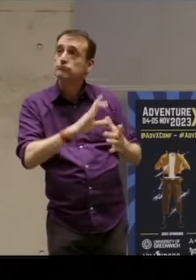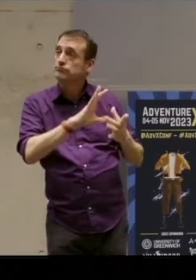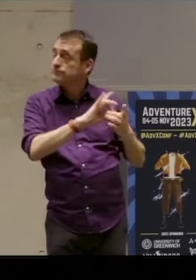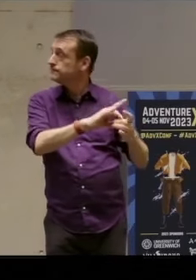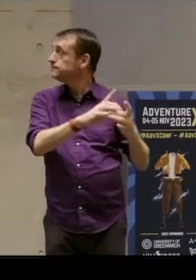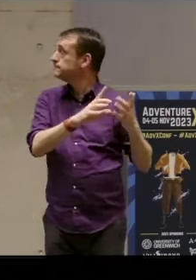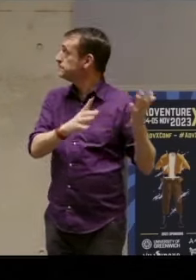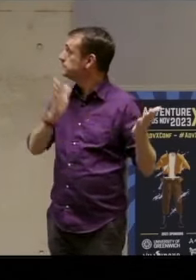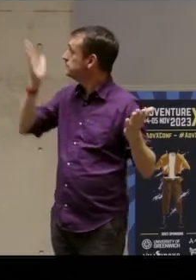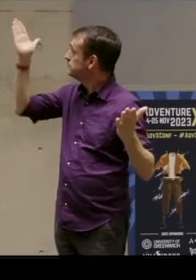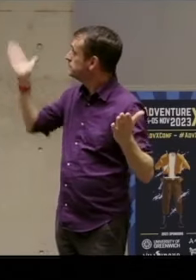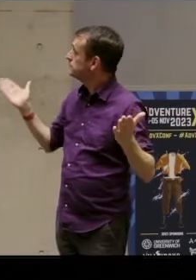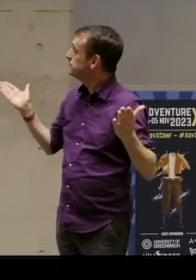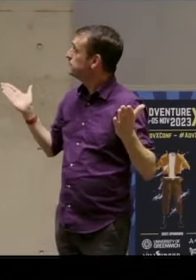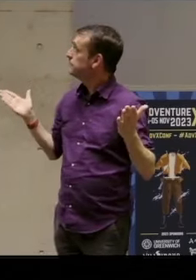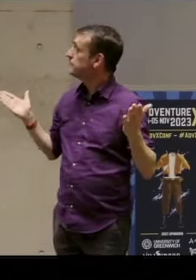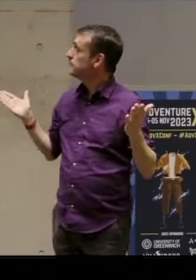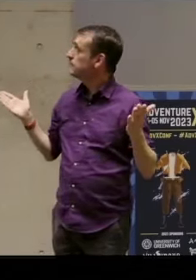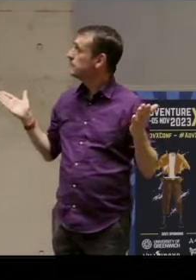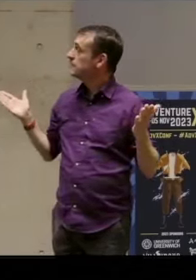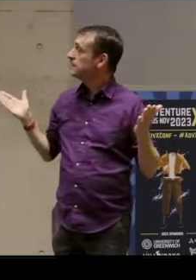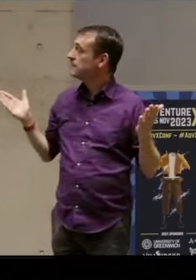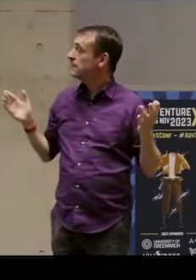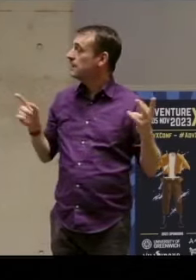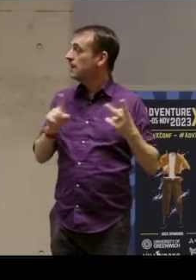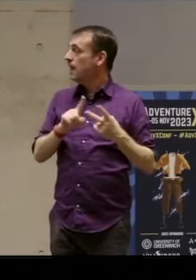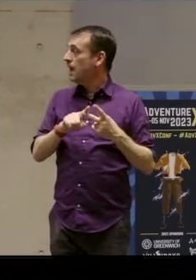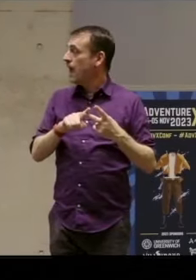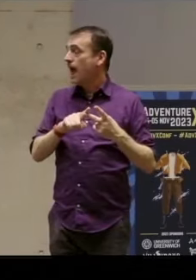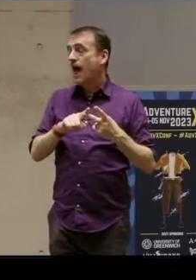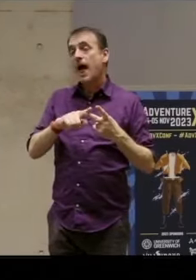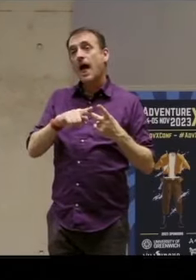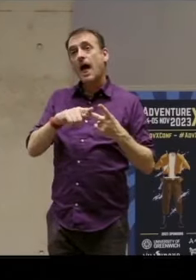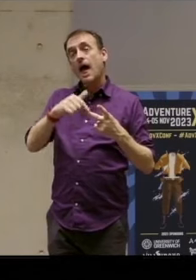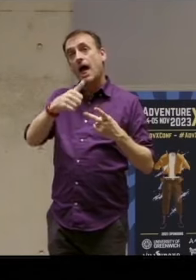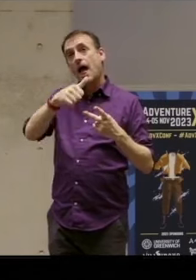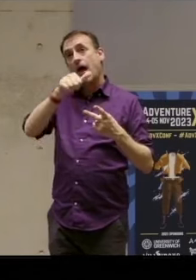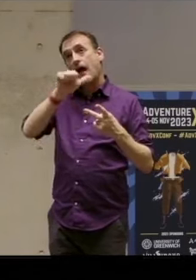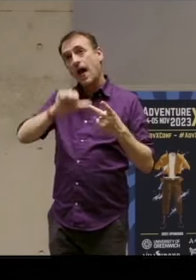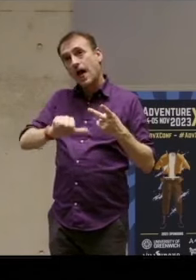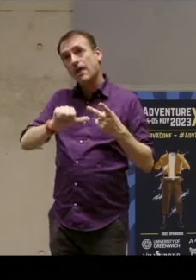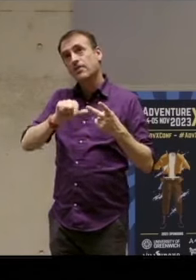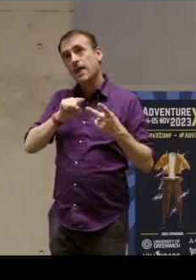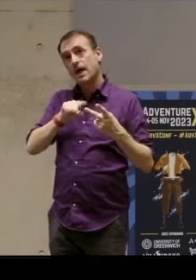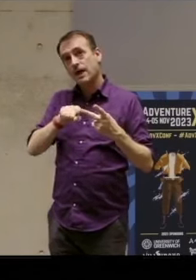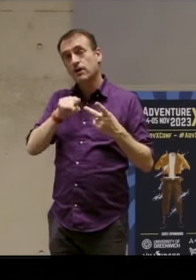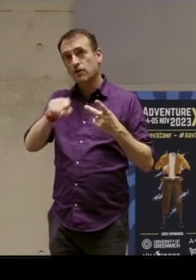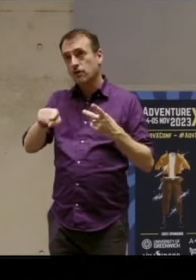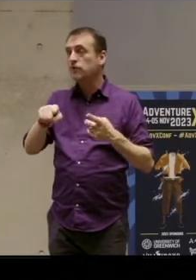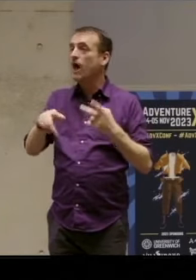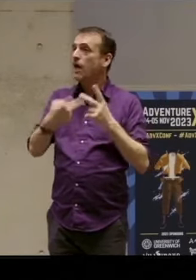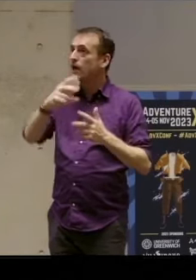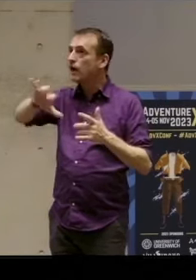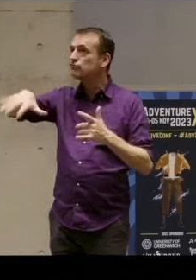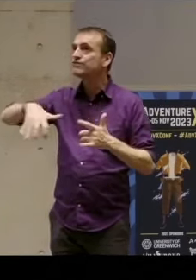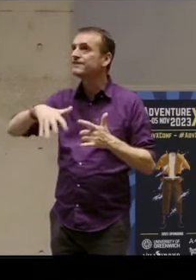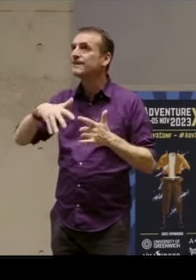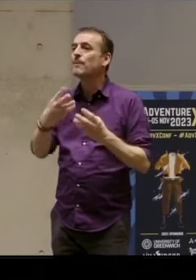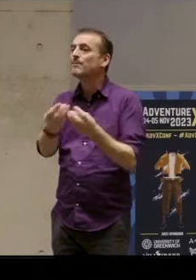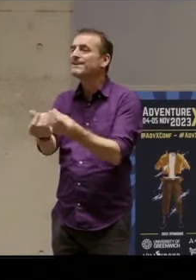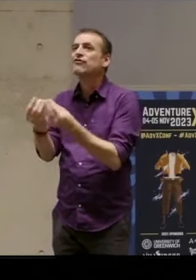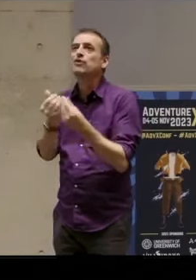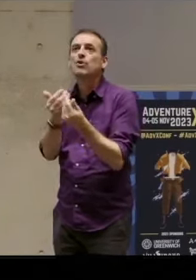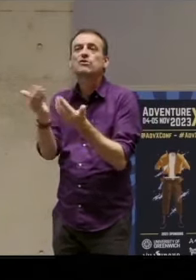yep. And then the list got filtered down with the ones we were able to obtain materials, got answers to